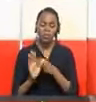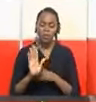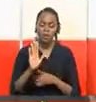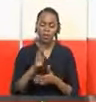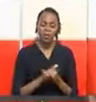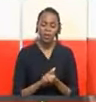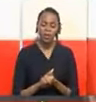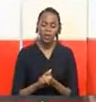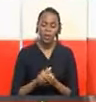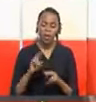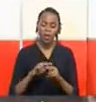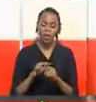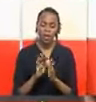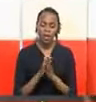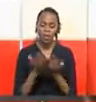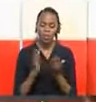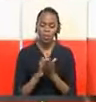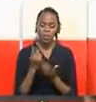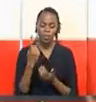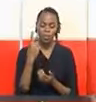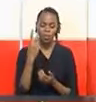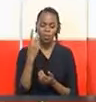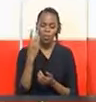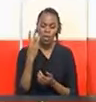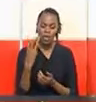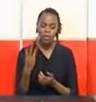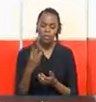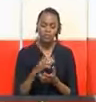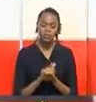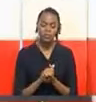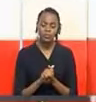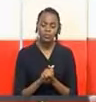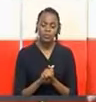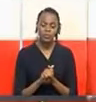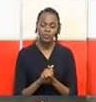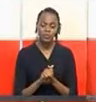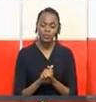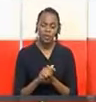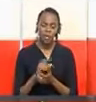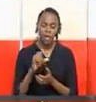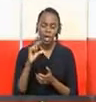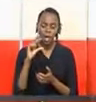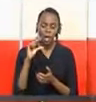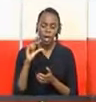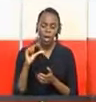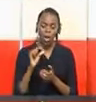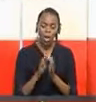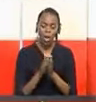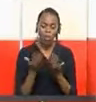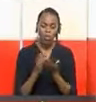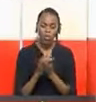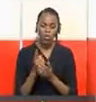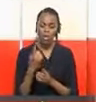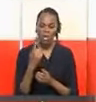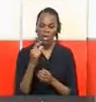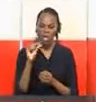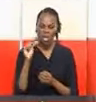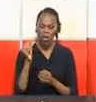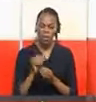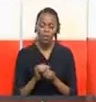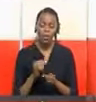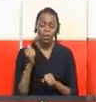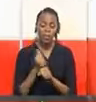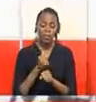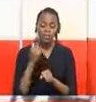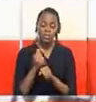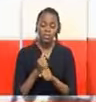his three books with him, first being the Pieta, a small prayer book he used every day, along with two hymn